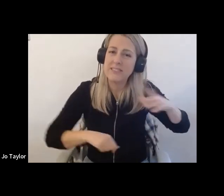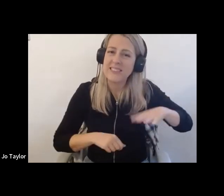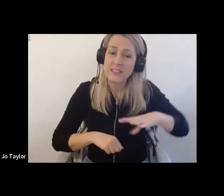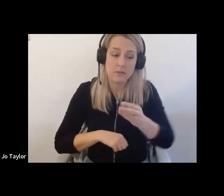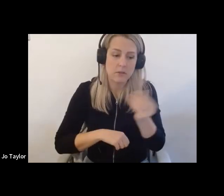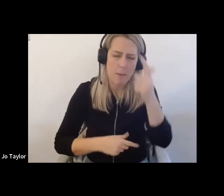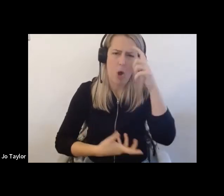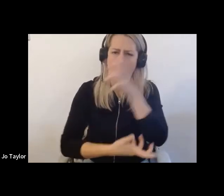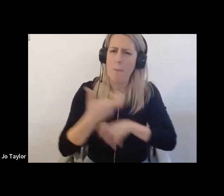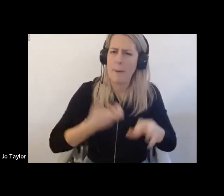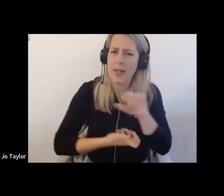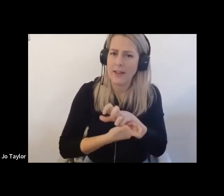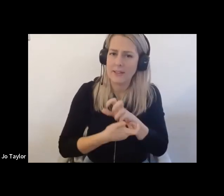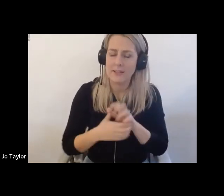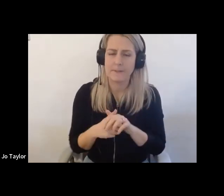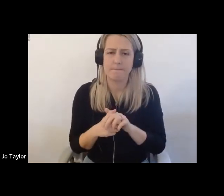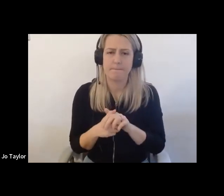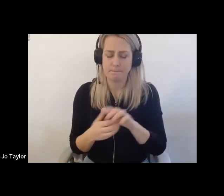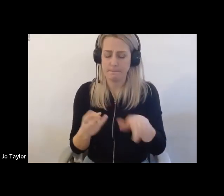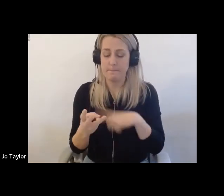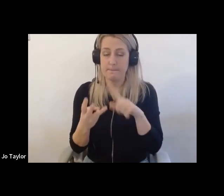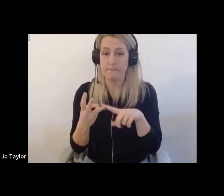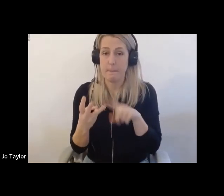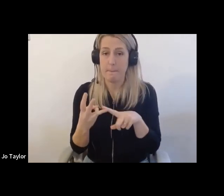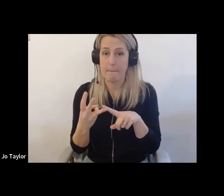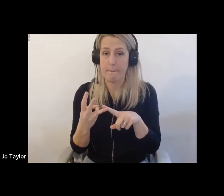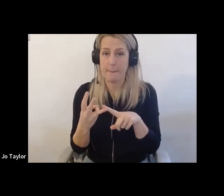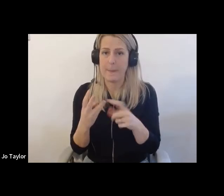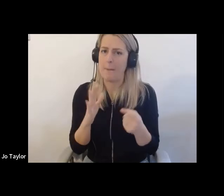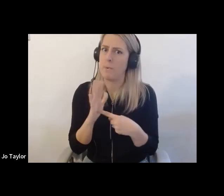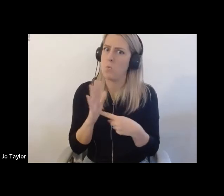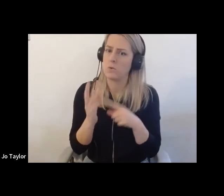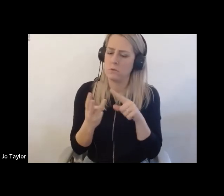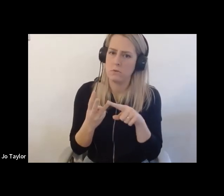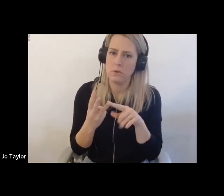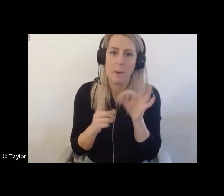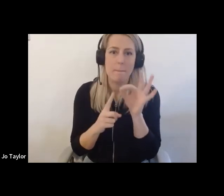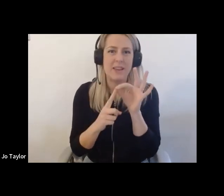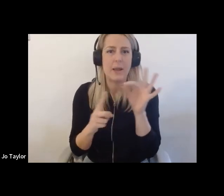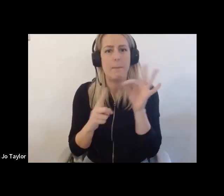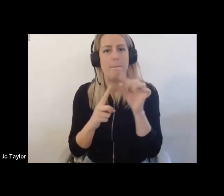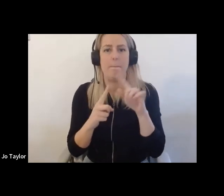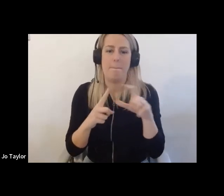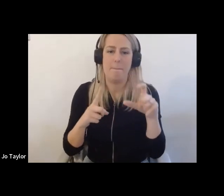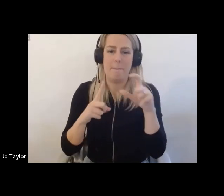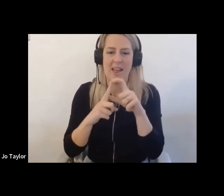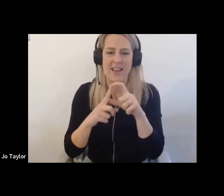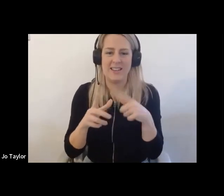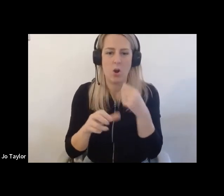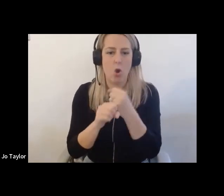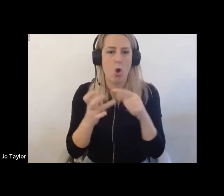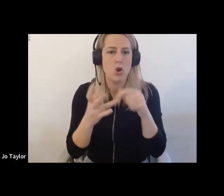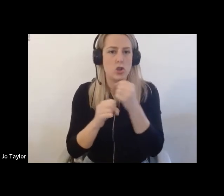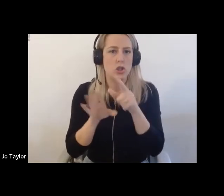The third P, and a very important area, is the P on pedagogy. There is a lack